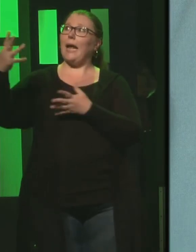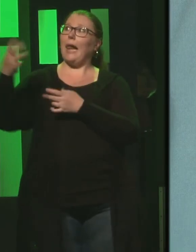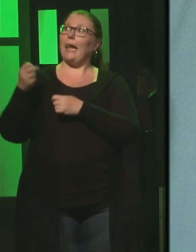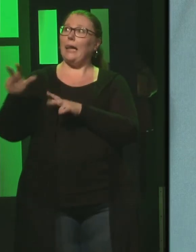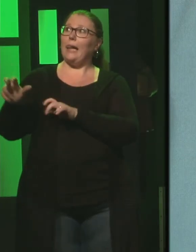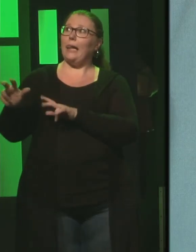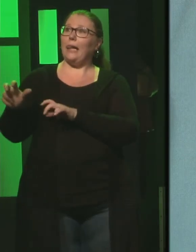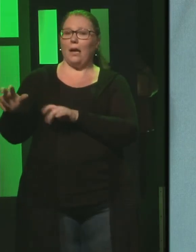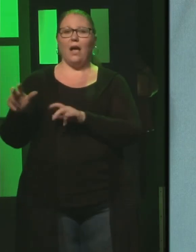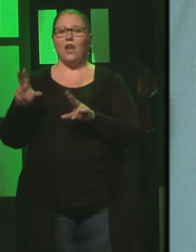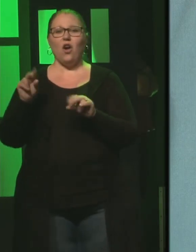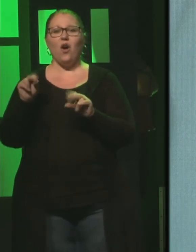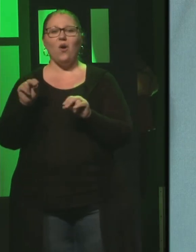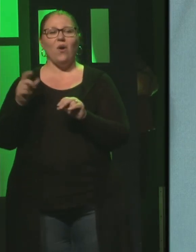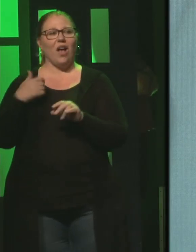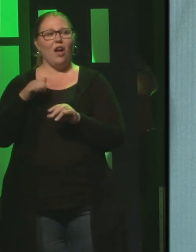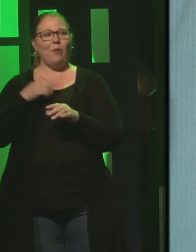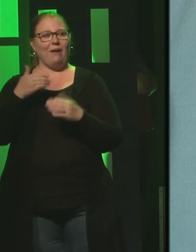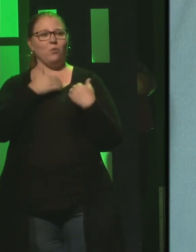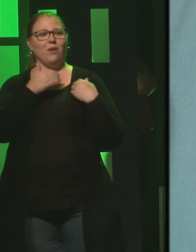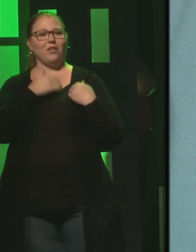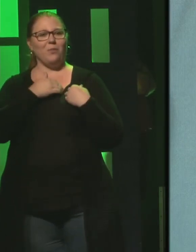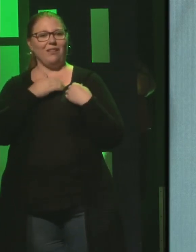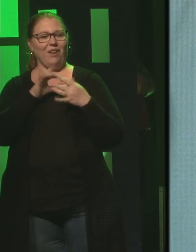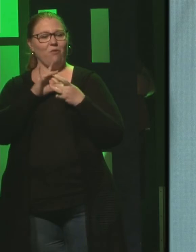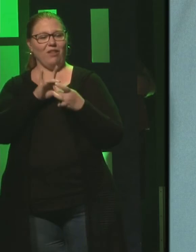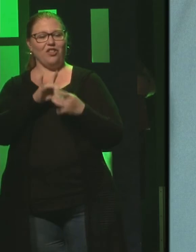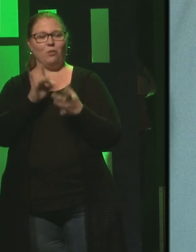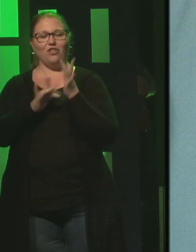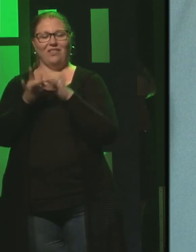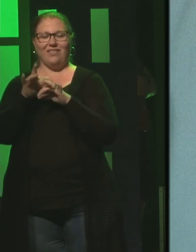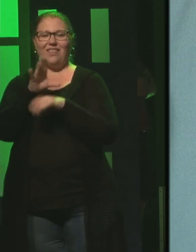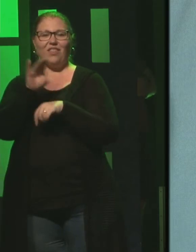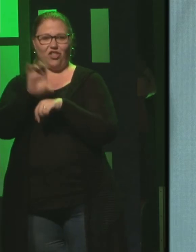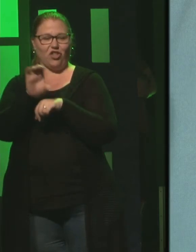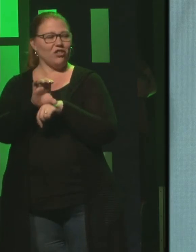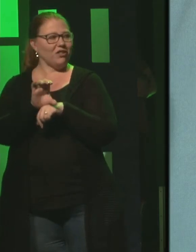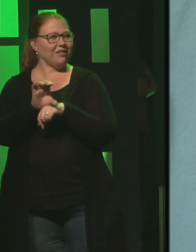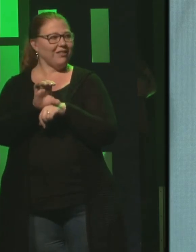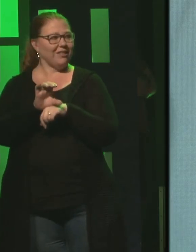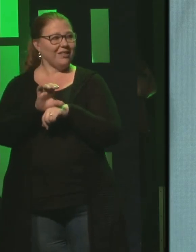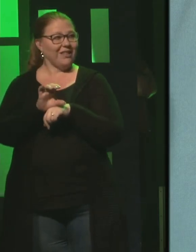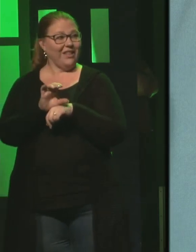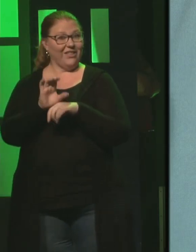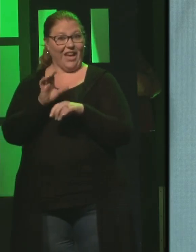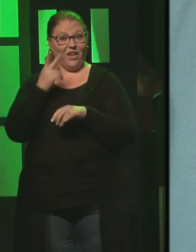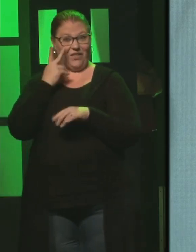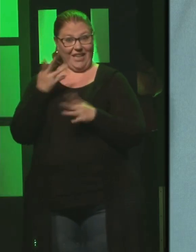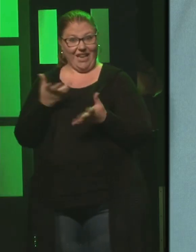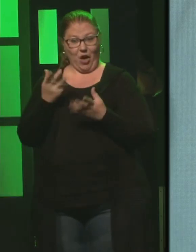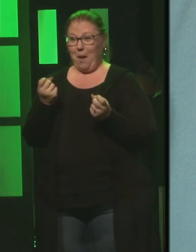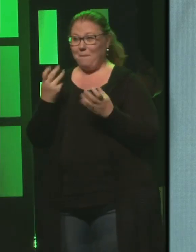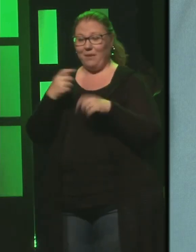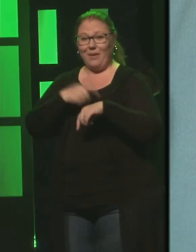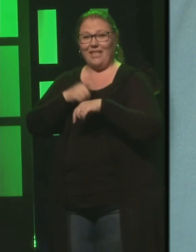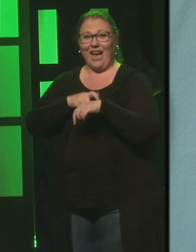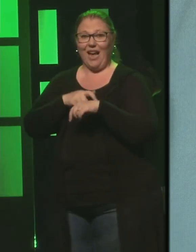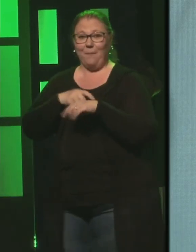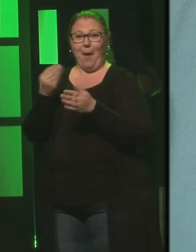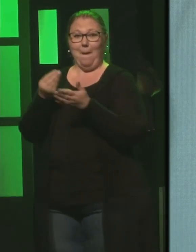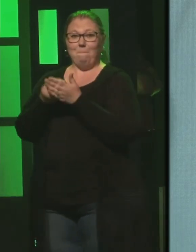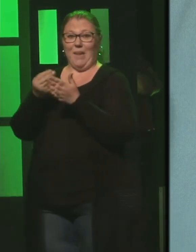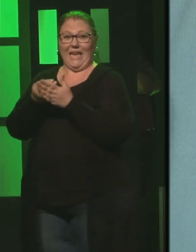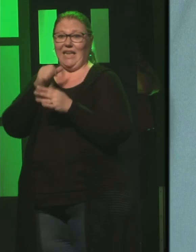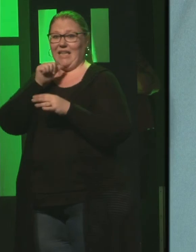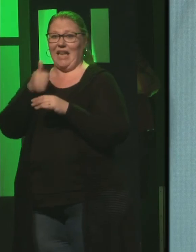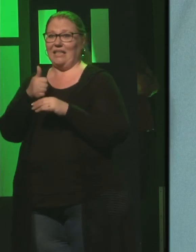a responsibility of our relationship with Jesus and the church. As you've heard from up here many times, money doesn't rain down to cover the expenses of